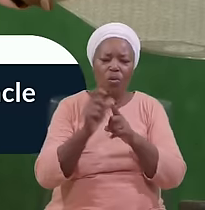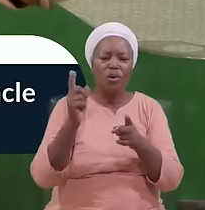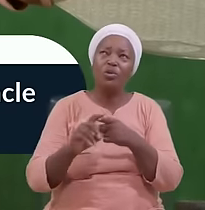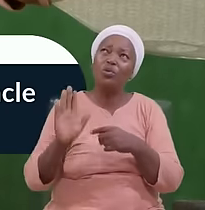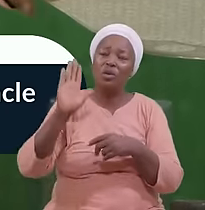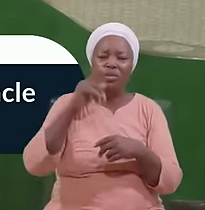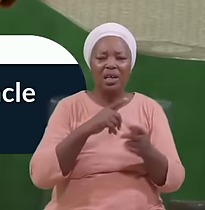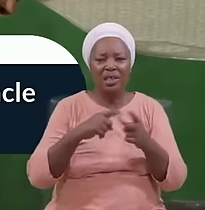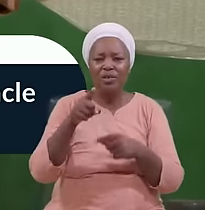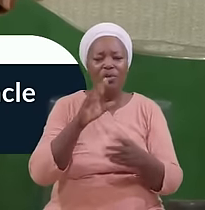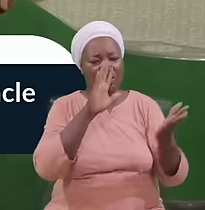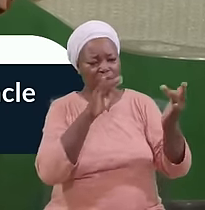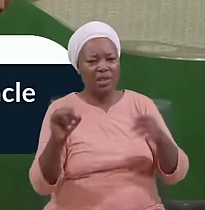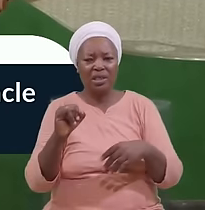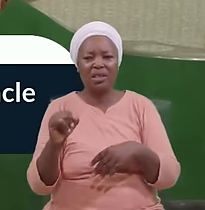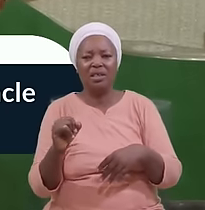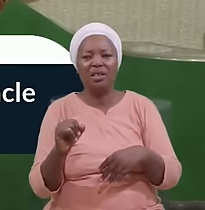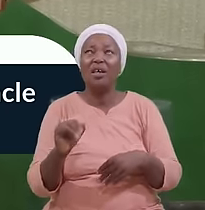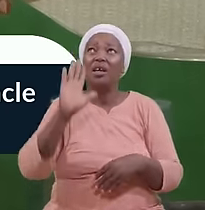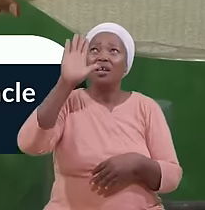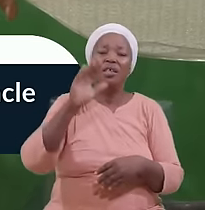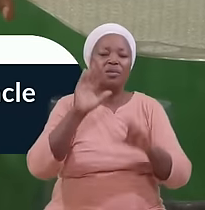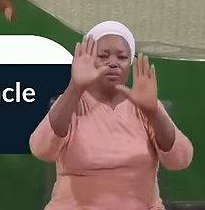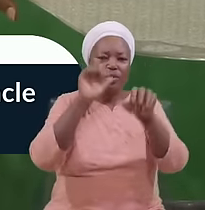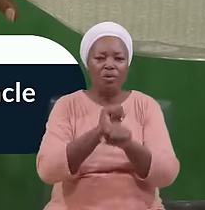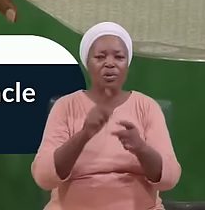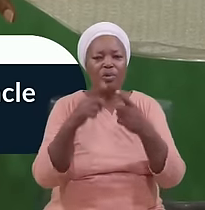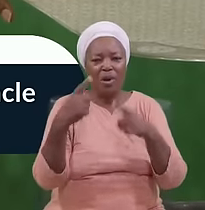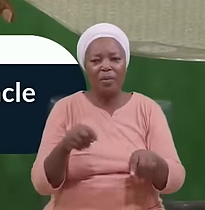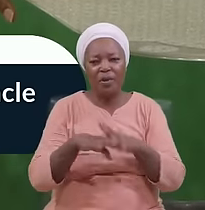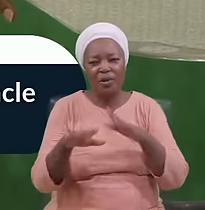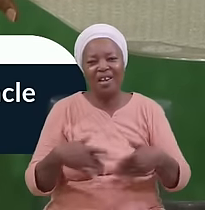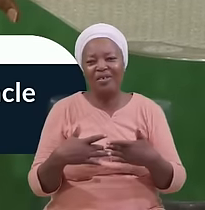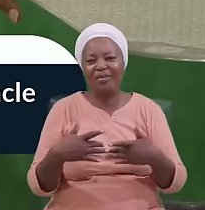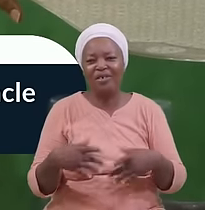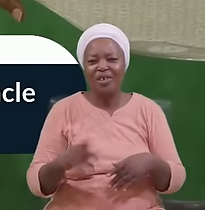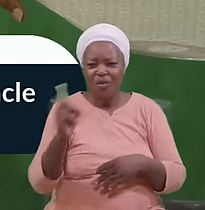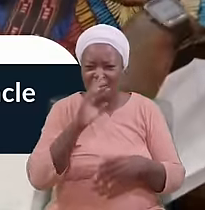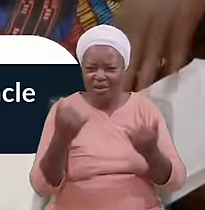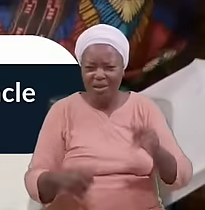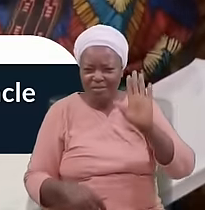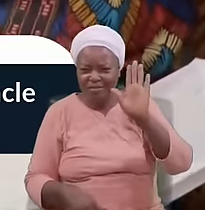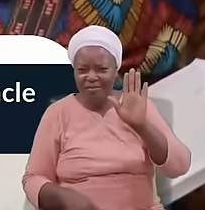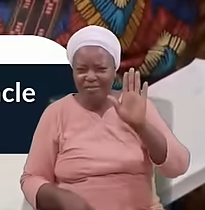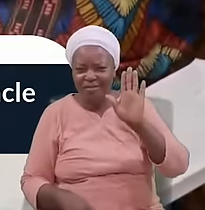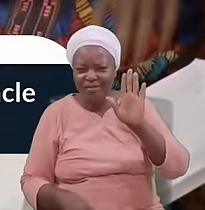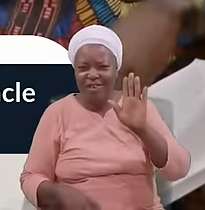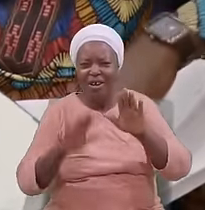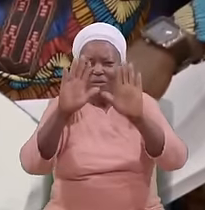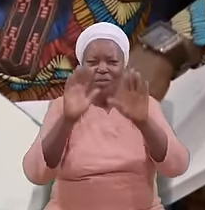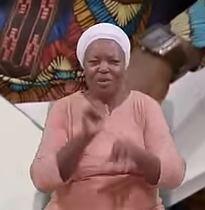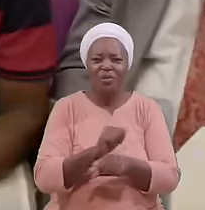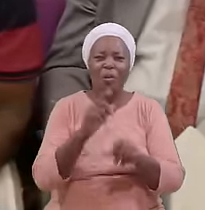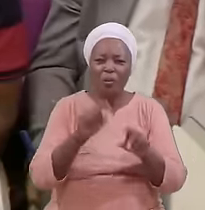you're expecting his miracle to come. Where are you? Miracle must come